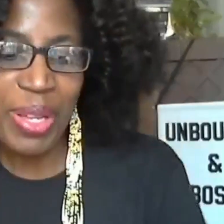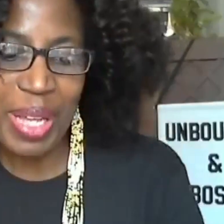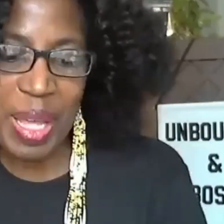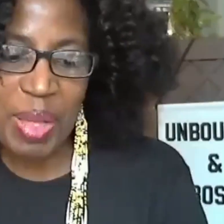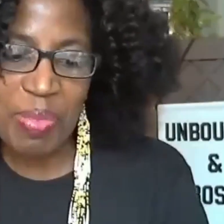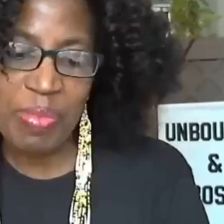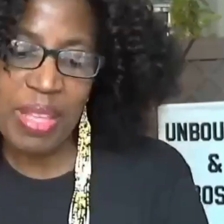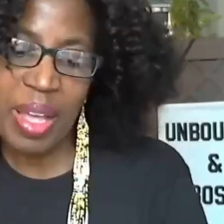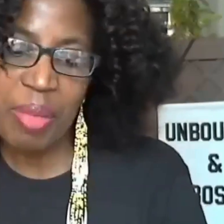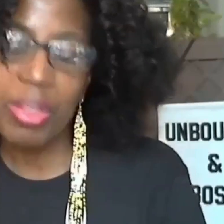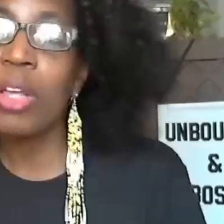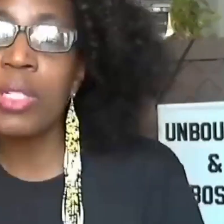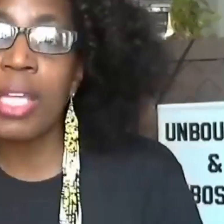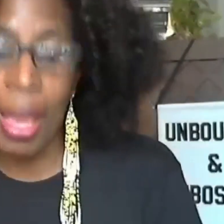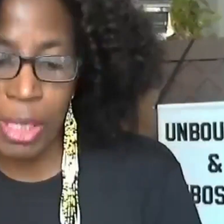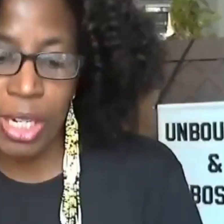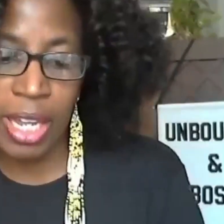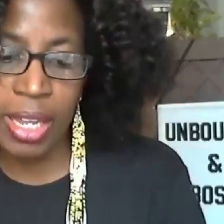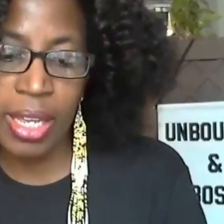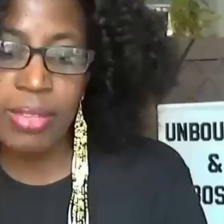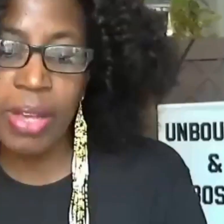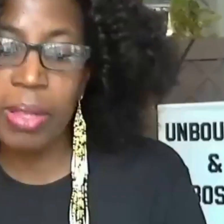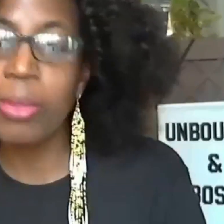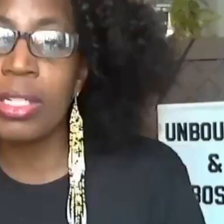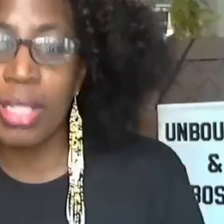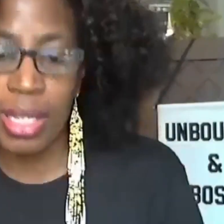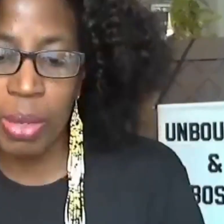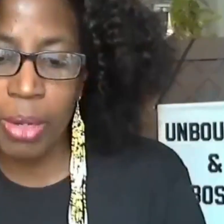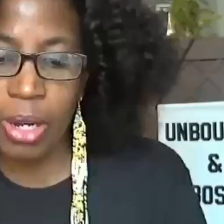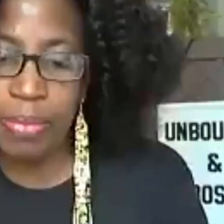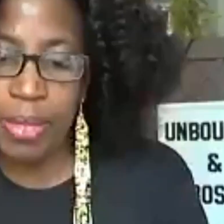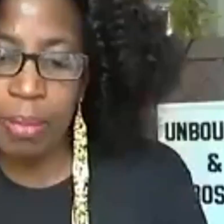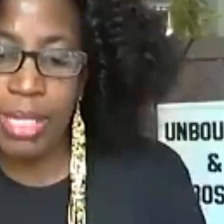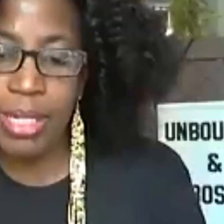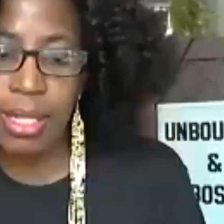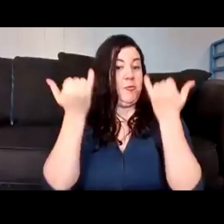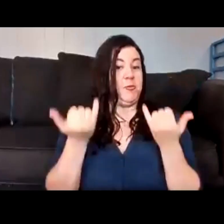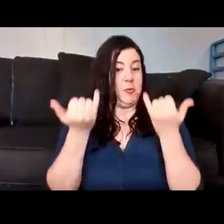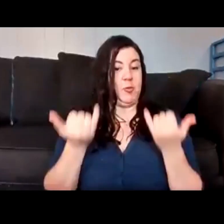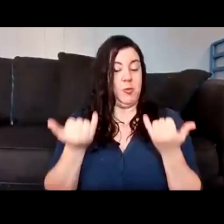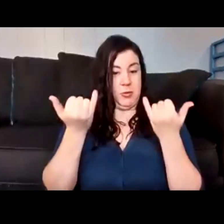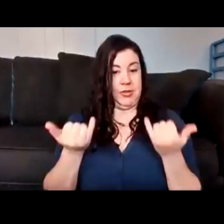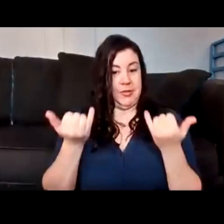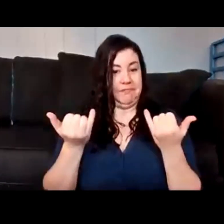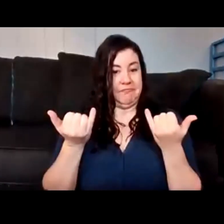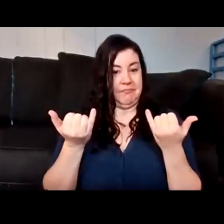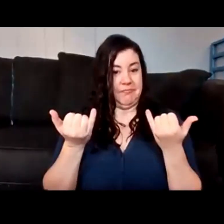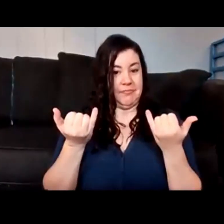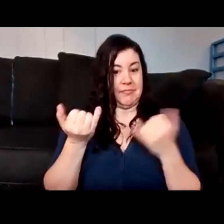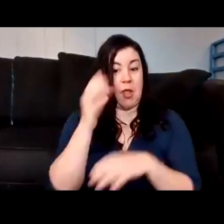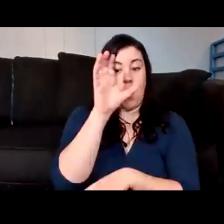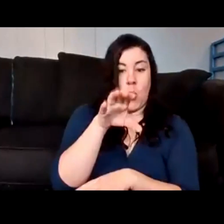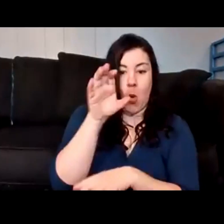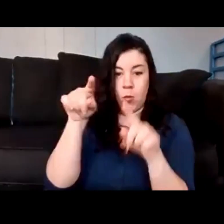Welcome, welcome. Closed captioning is available in today's webinar by selecting the closed caption